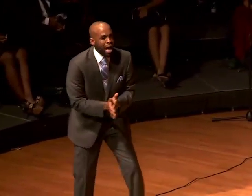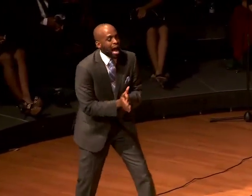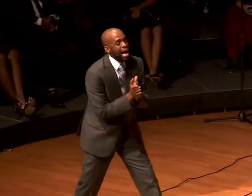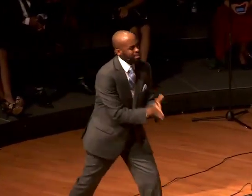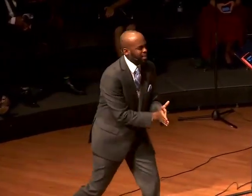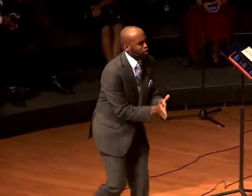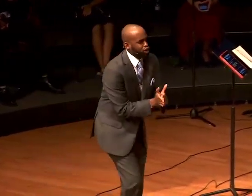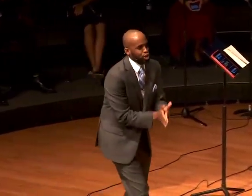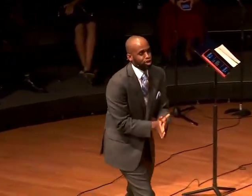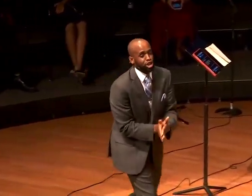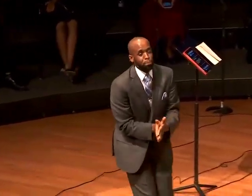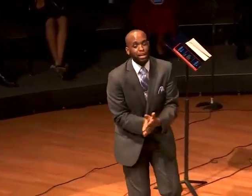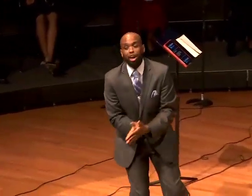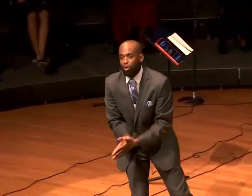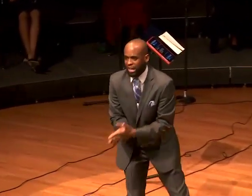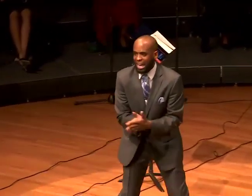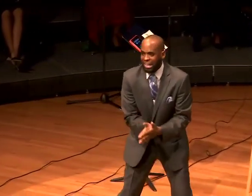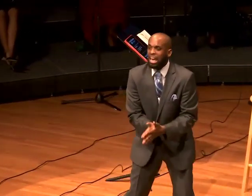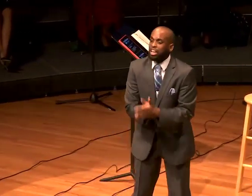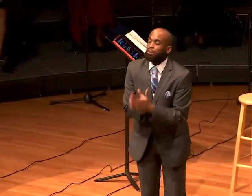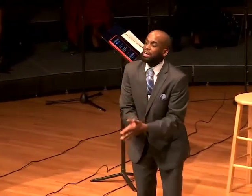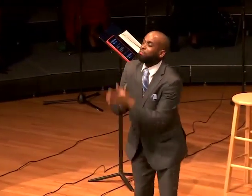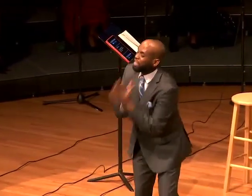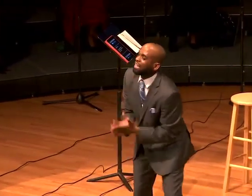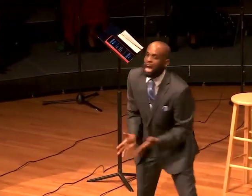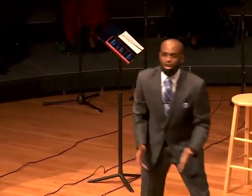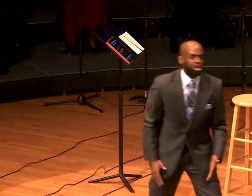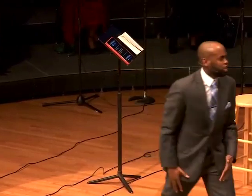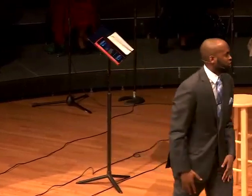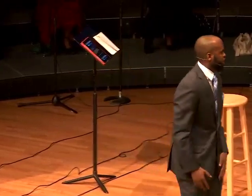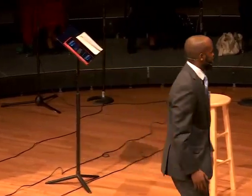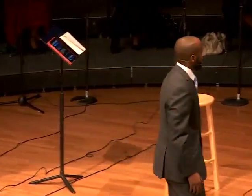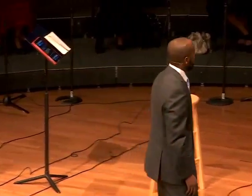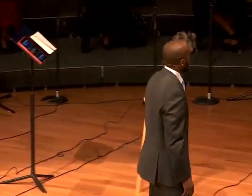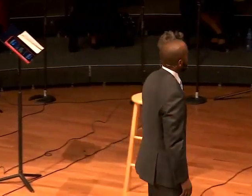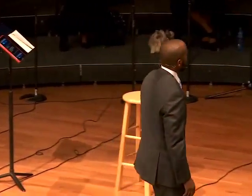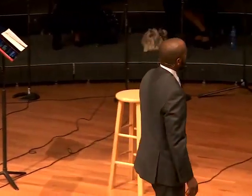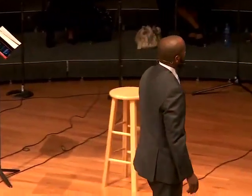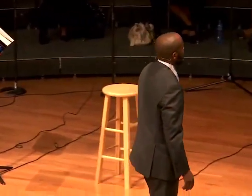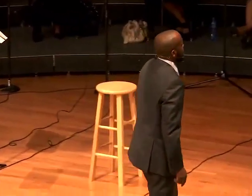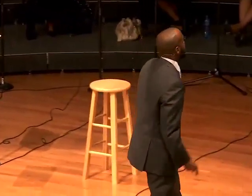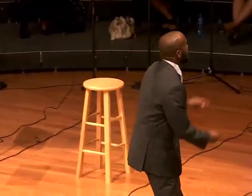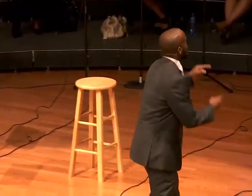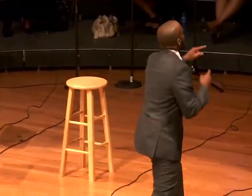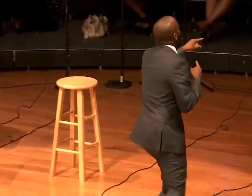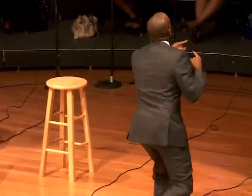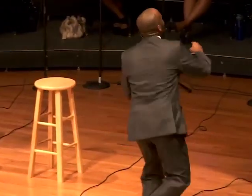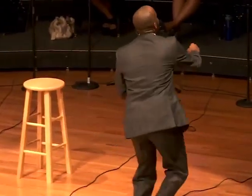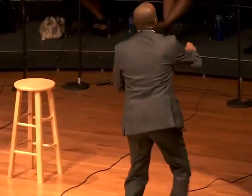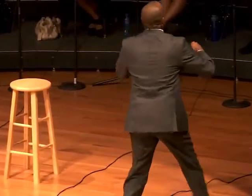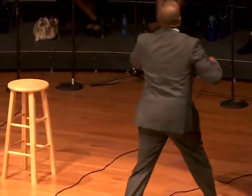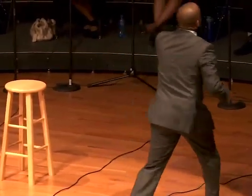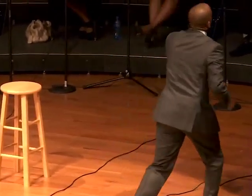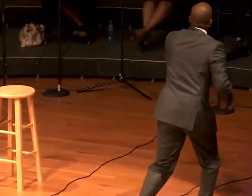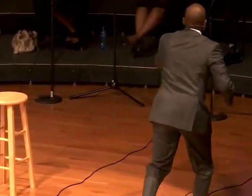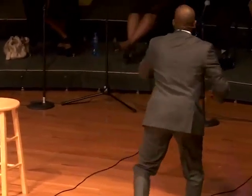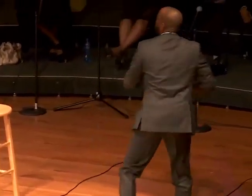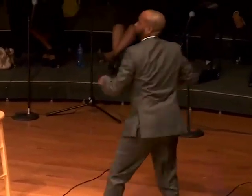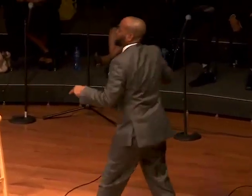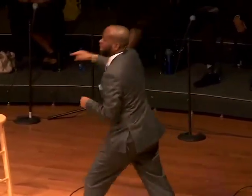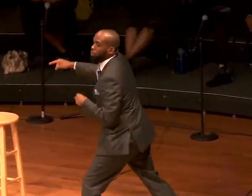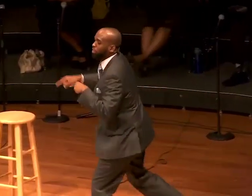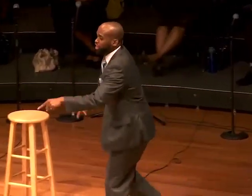this out. I think the church should be okay even if they lock our churches. Because nobody can stop